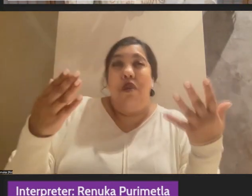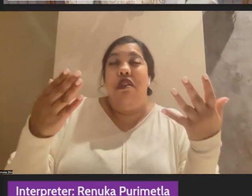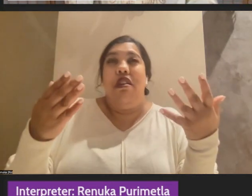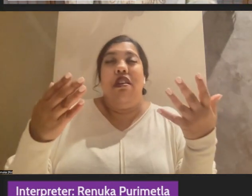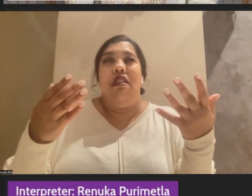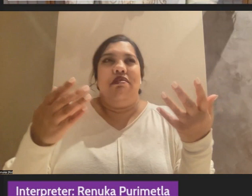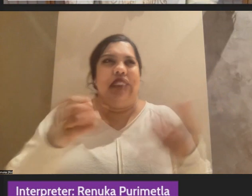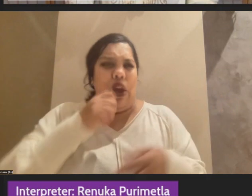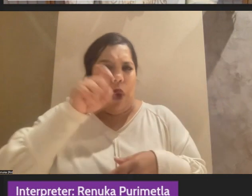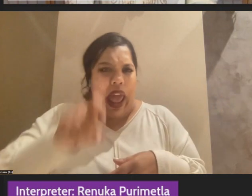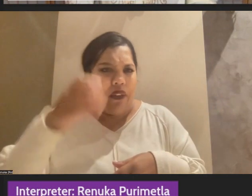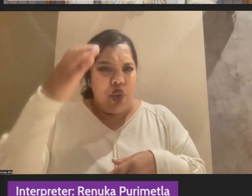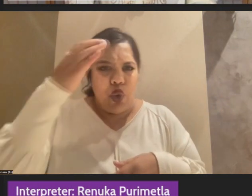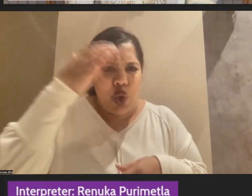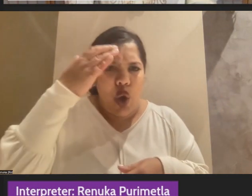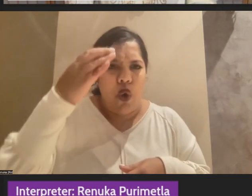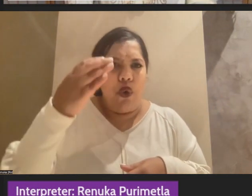dossier of Picasso